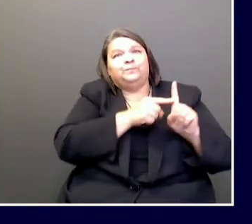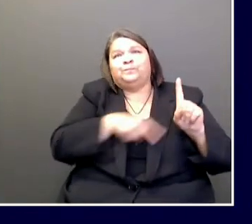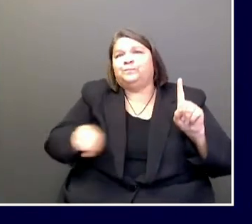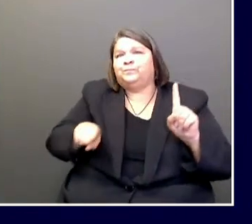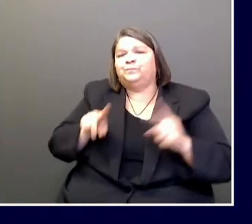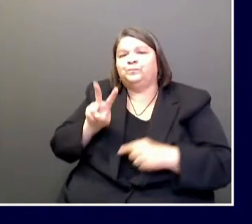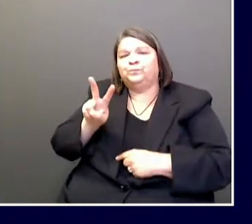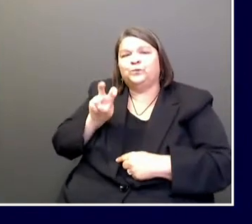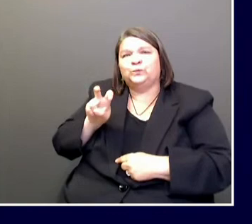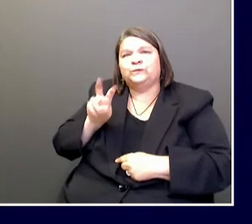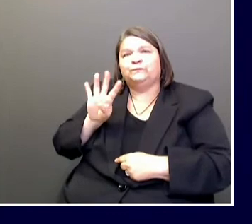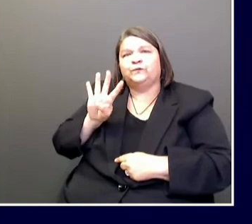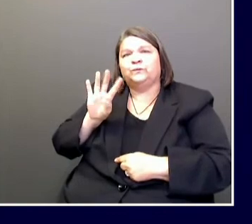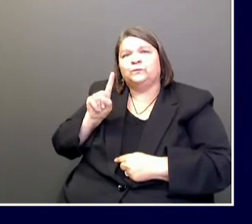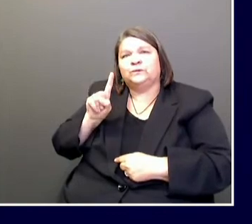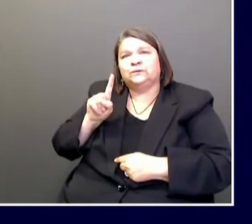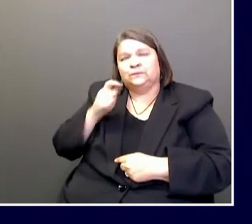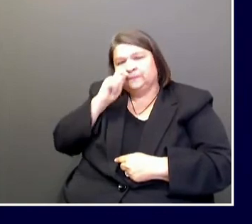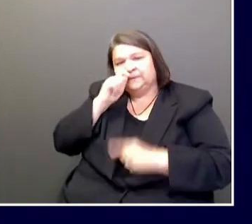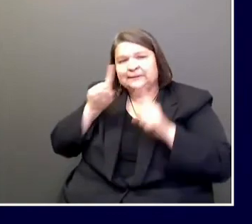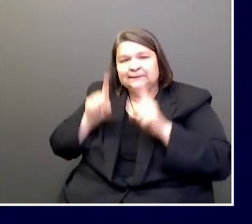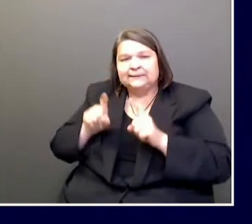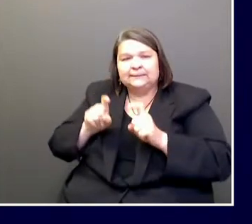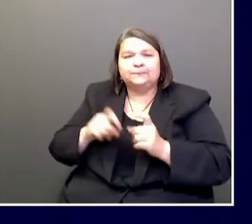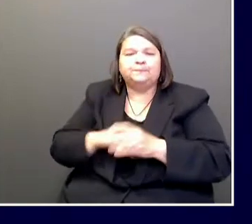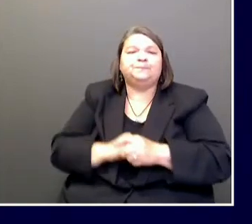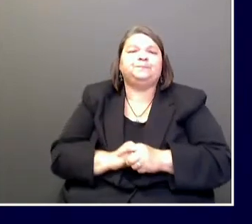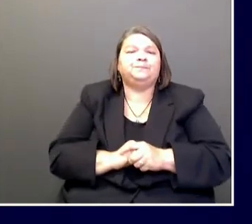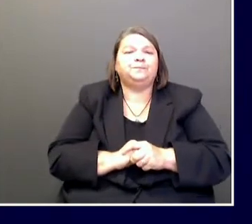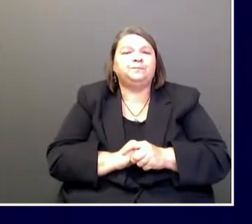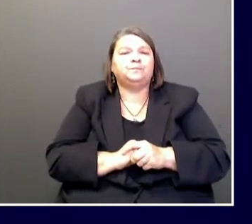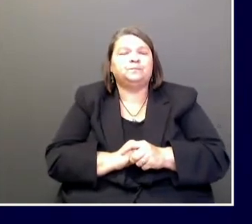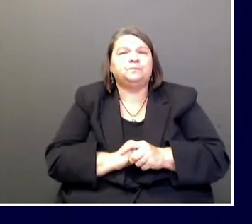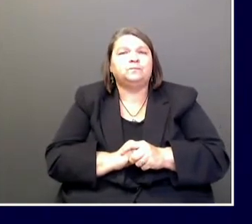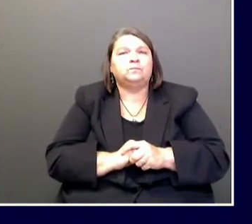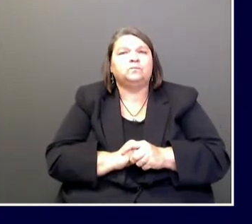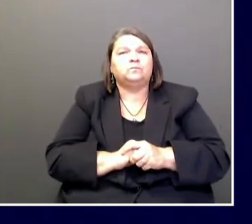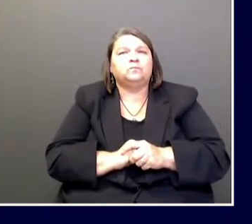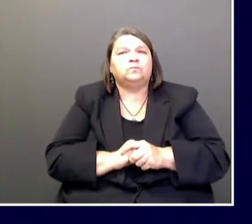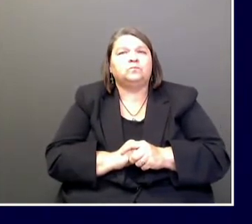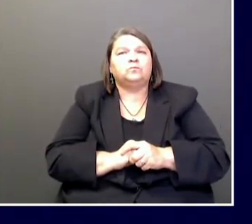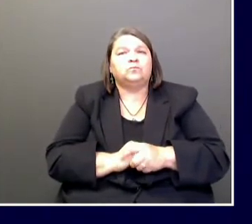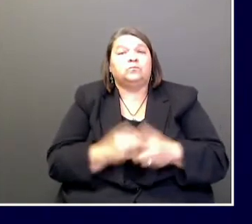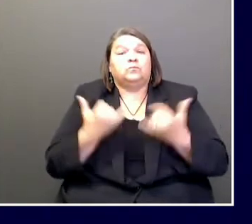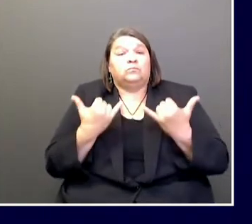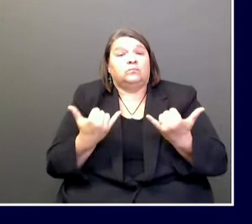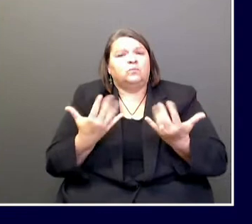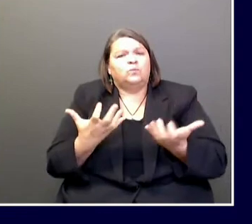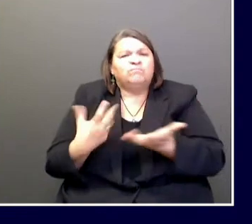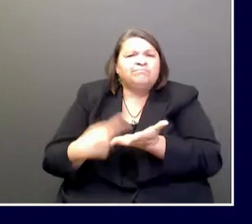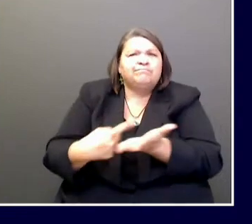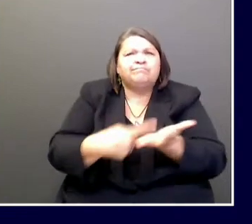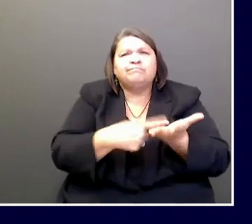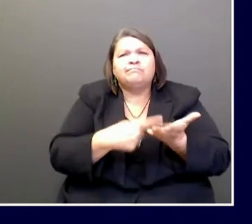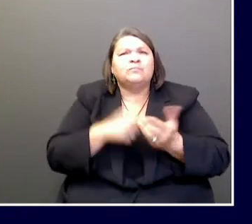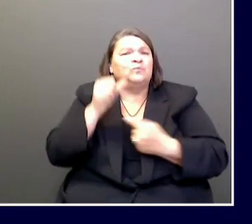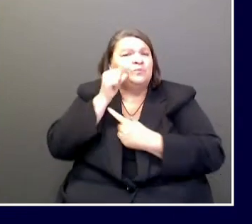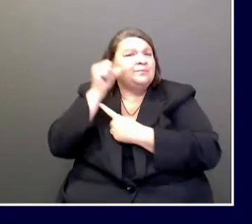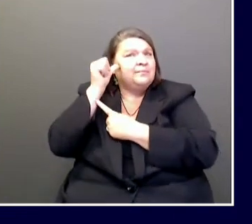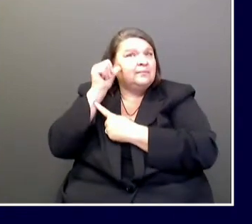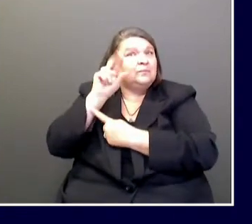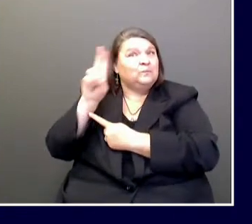Before I turn things over to Commissioner Lambrew, I'd like to take a moment to discuss yesterday's recommendations from the